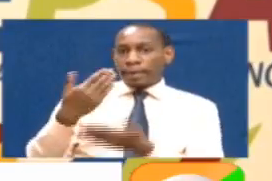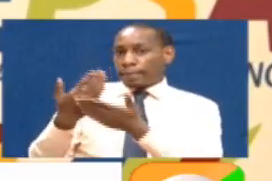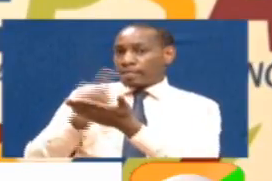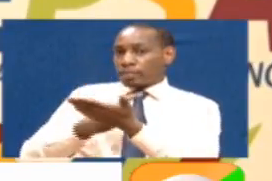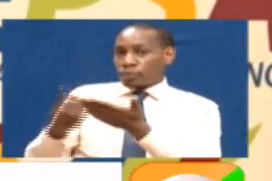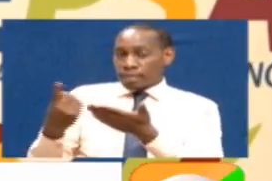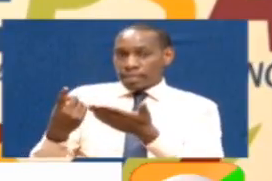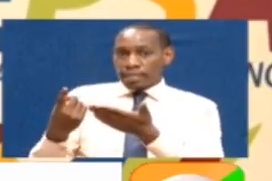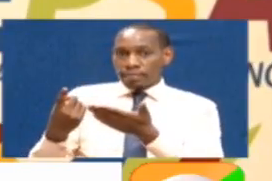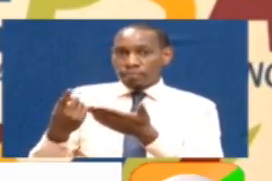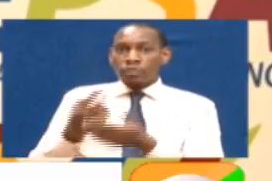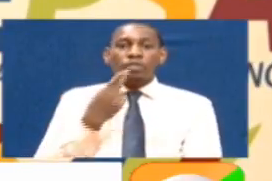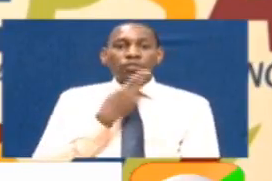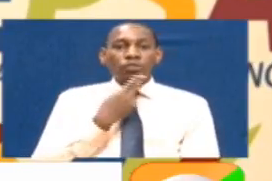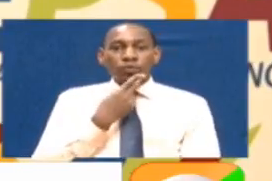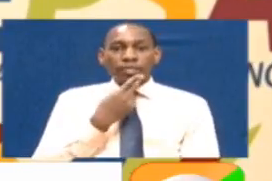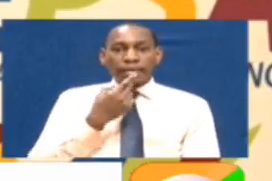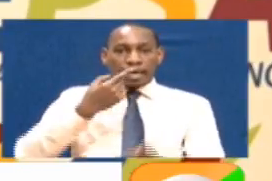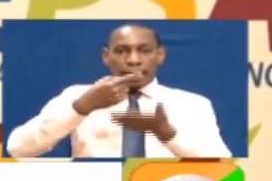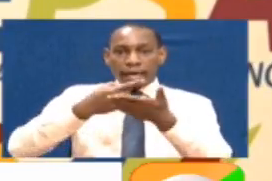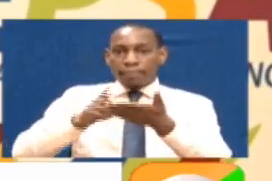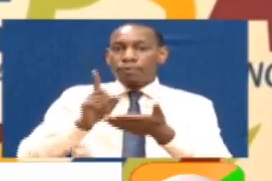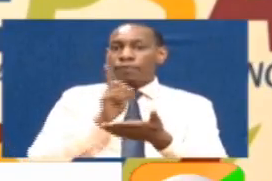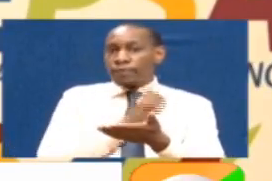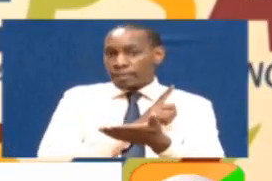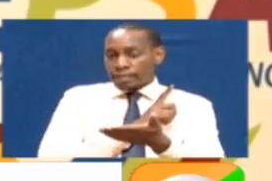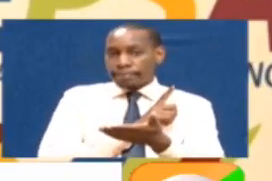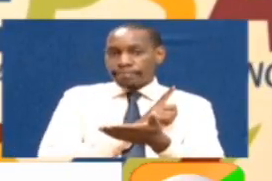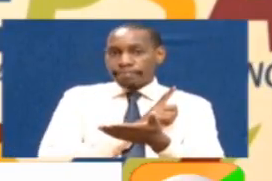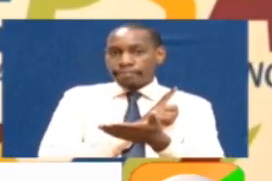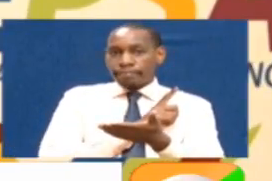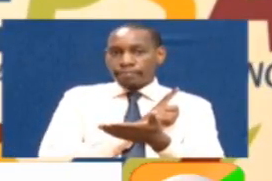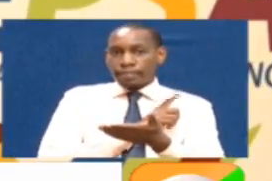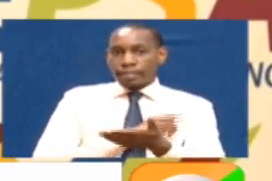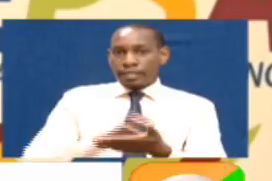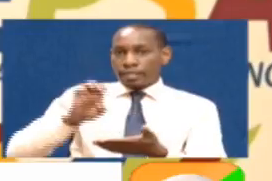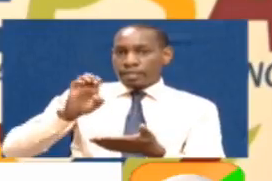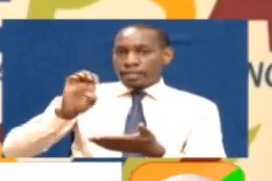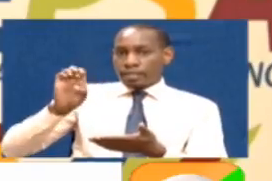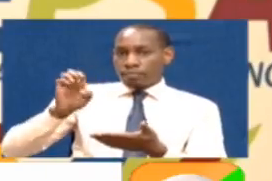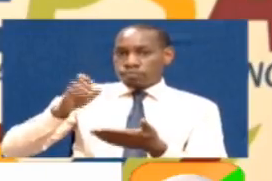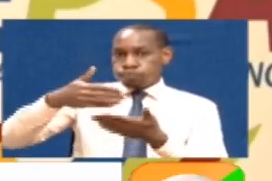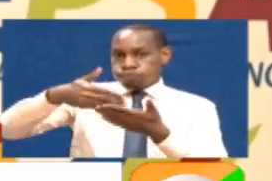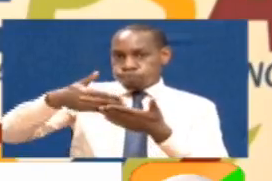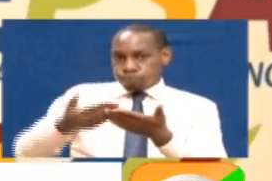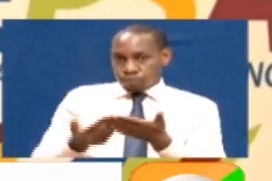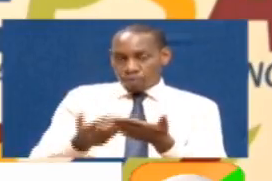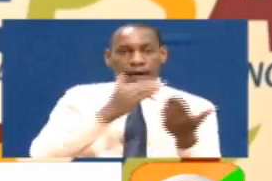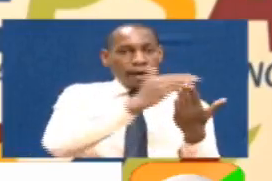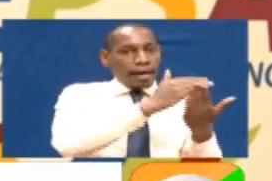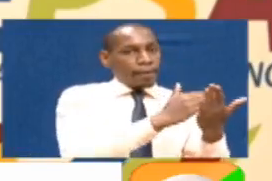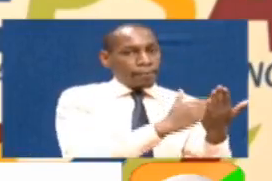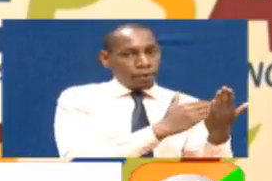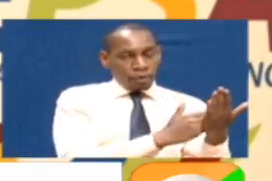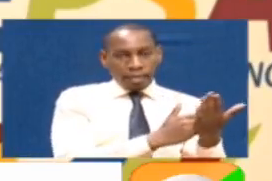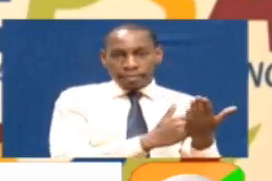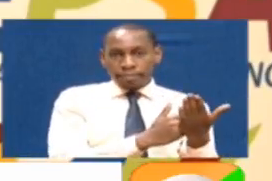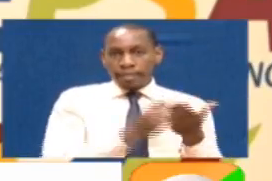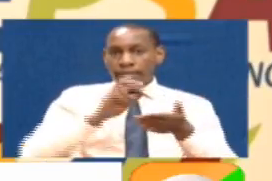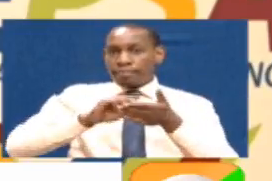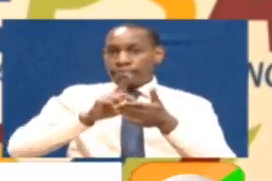week, I think this Tuesday, we passed the e-voucher program